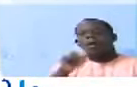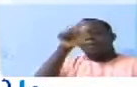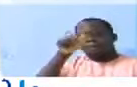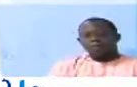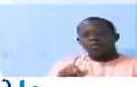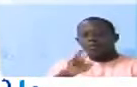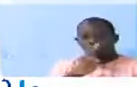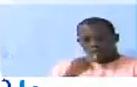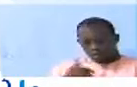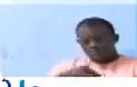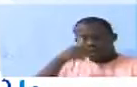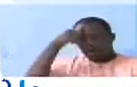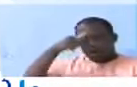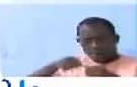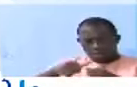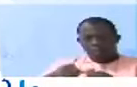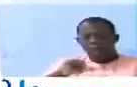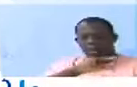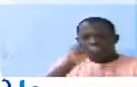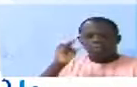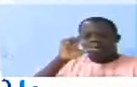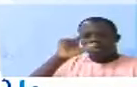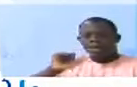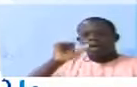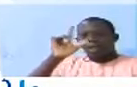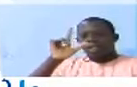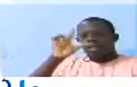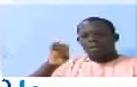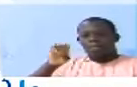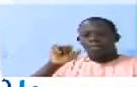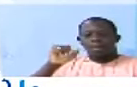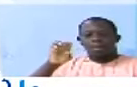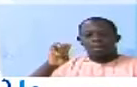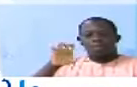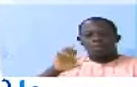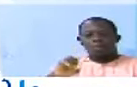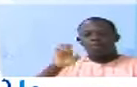those I can remember among them was Almamo Mane was one of those soldiers.